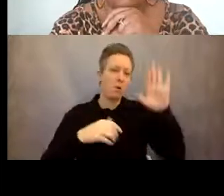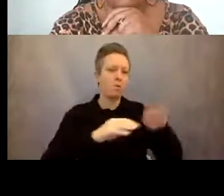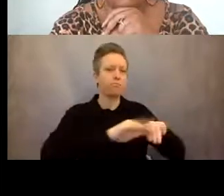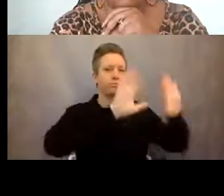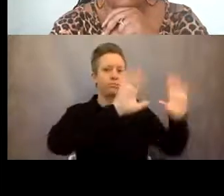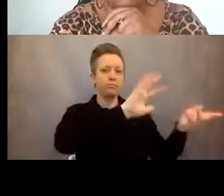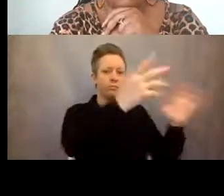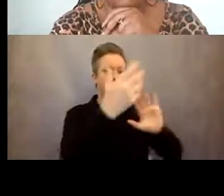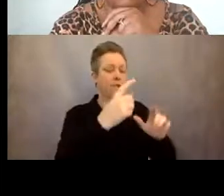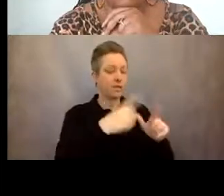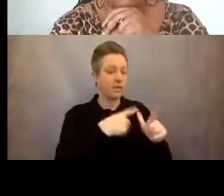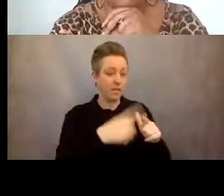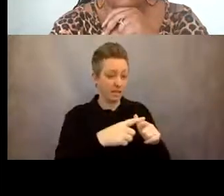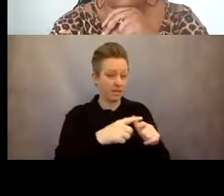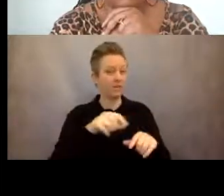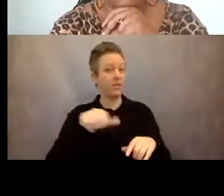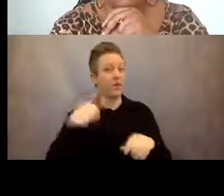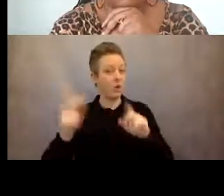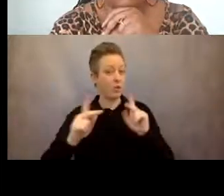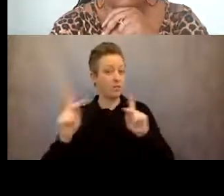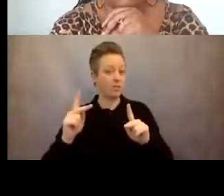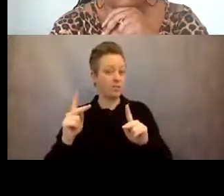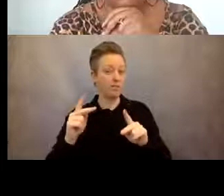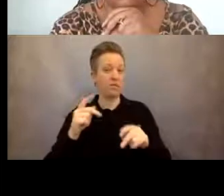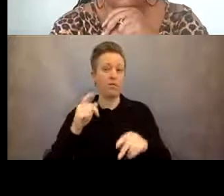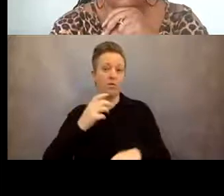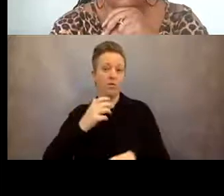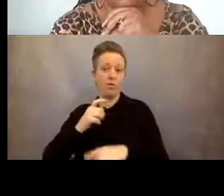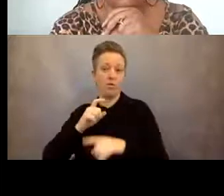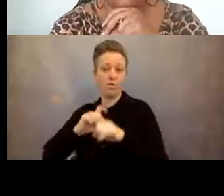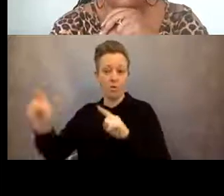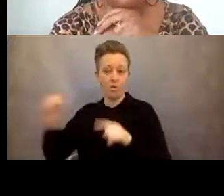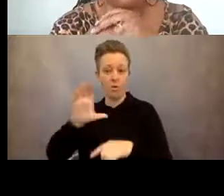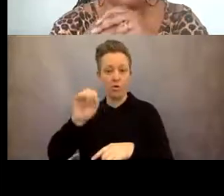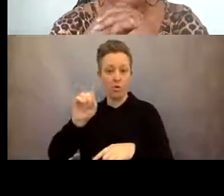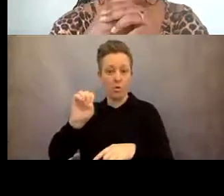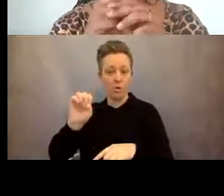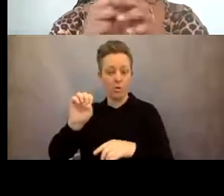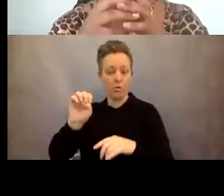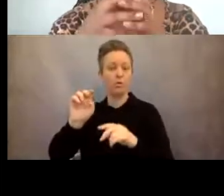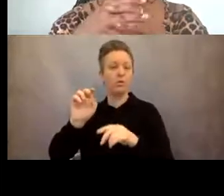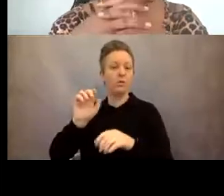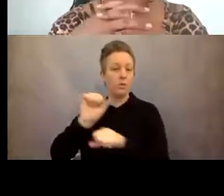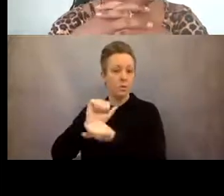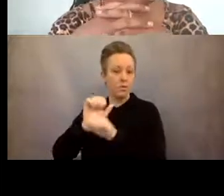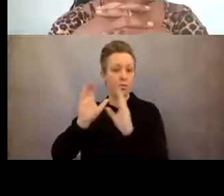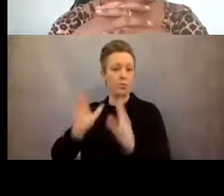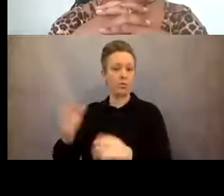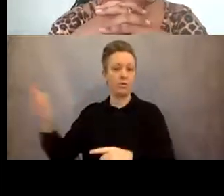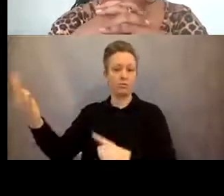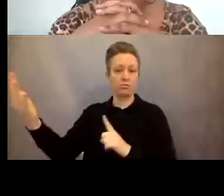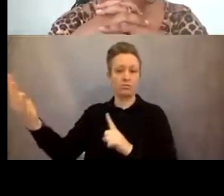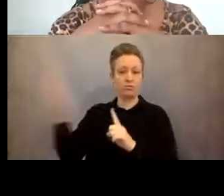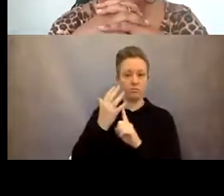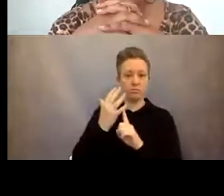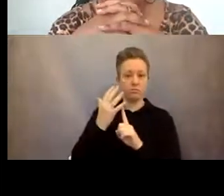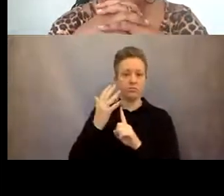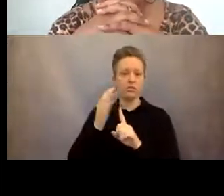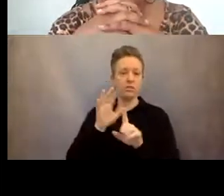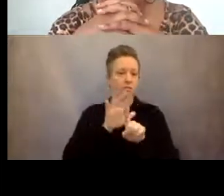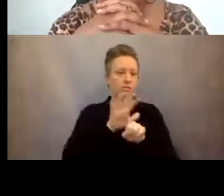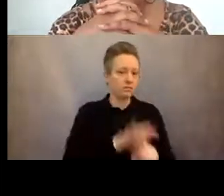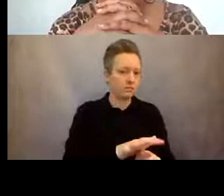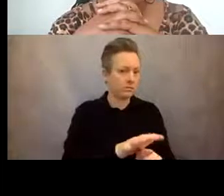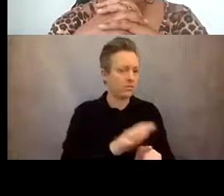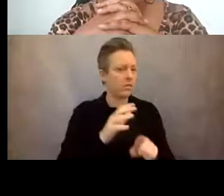restraining me, a rape victim, holding me down and restraining me. Somebody that has been held down